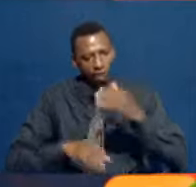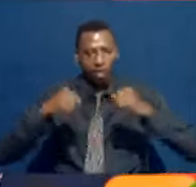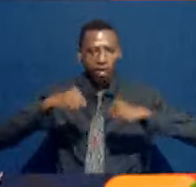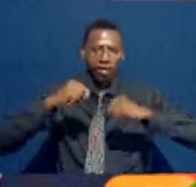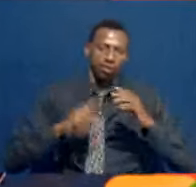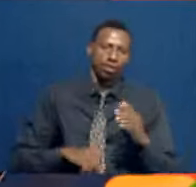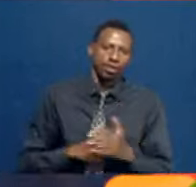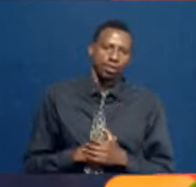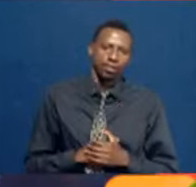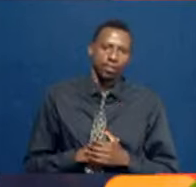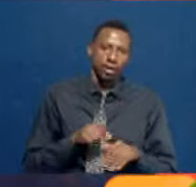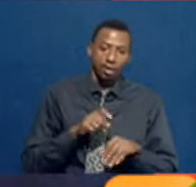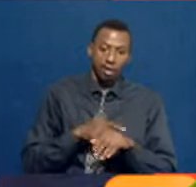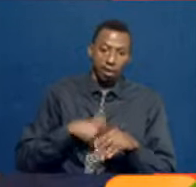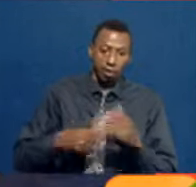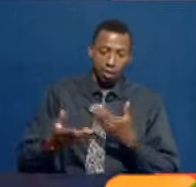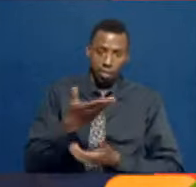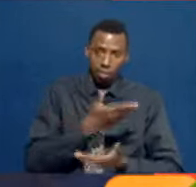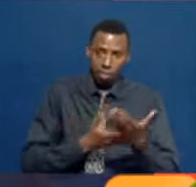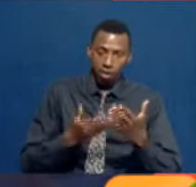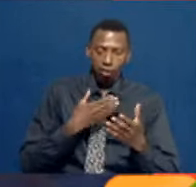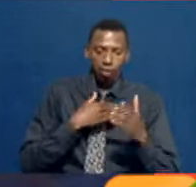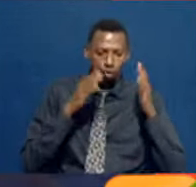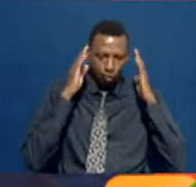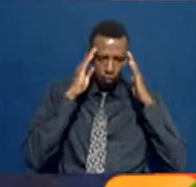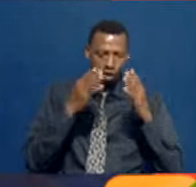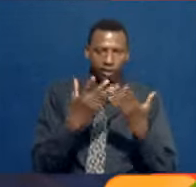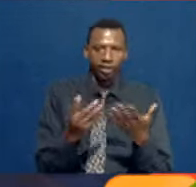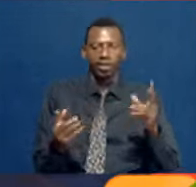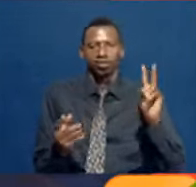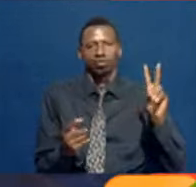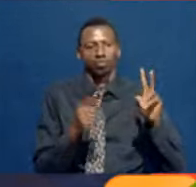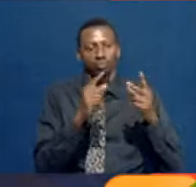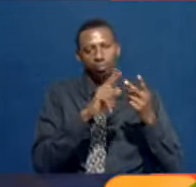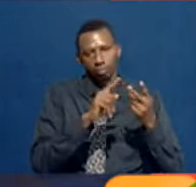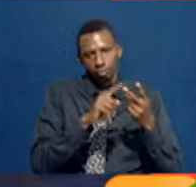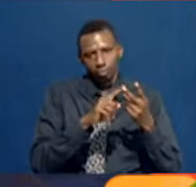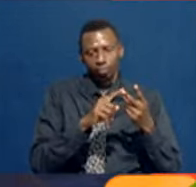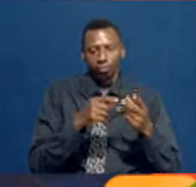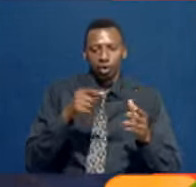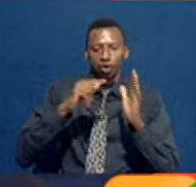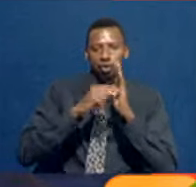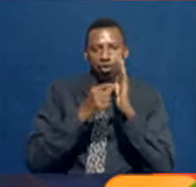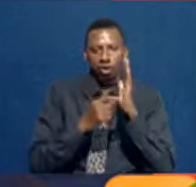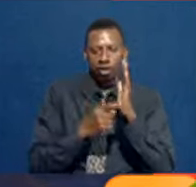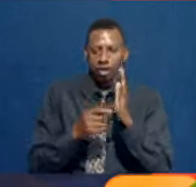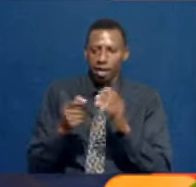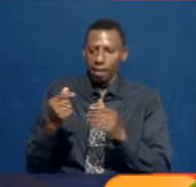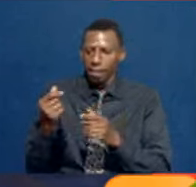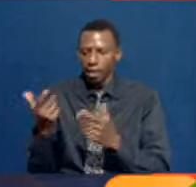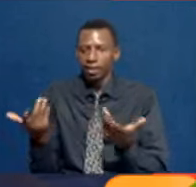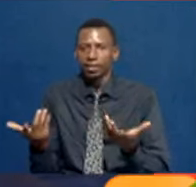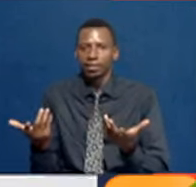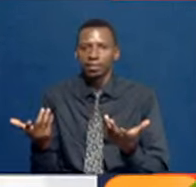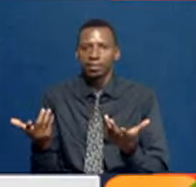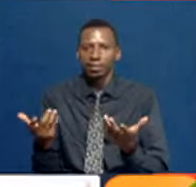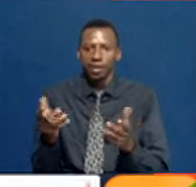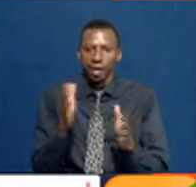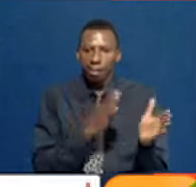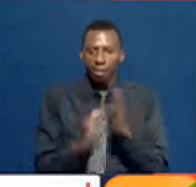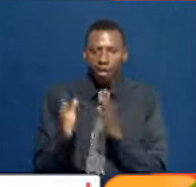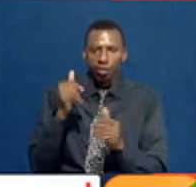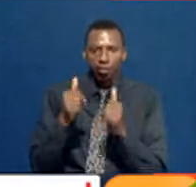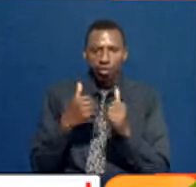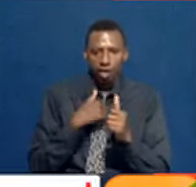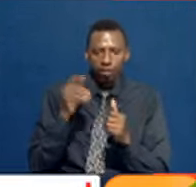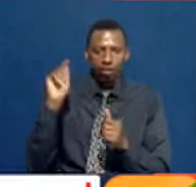Why we engaged them, wanted to deal with two things. One, content monetization plan that they have for the Kenyan public and